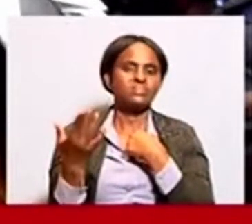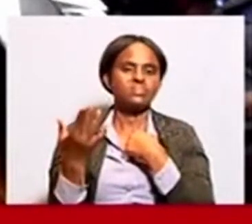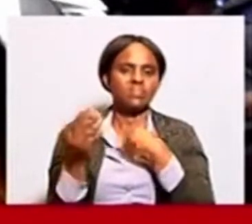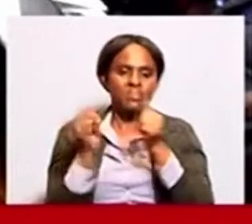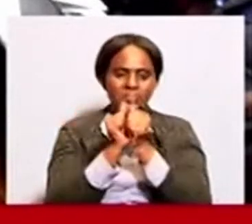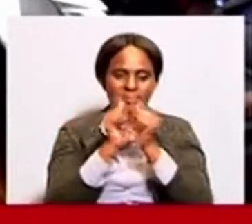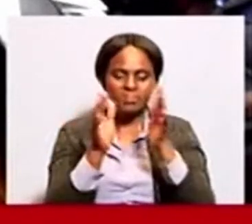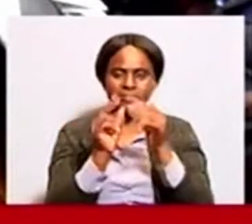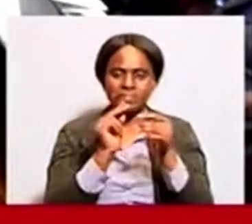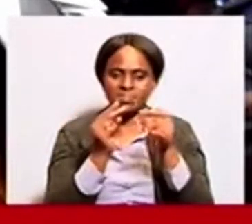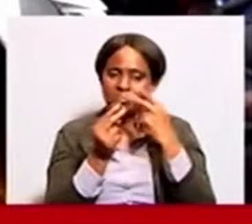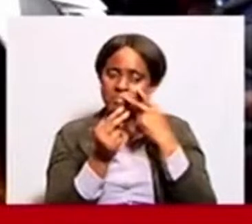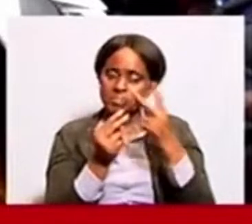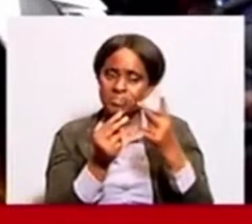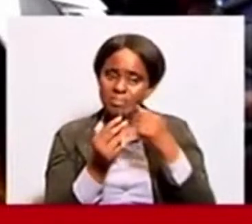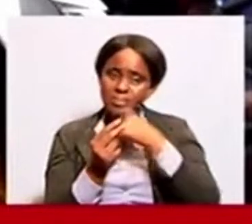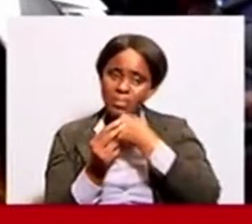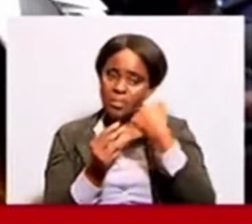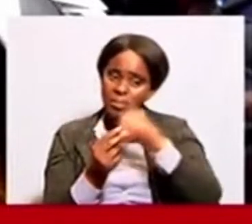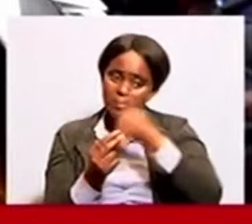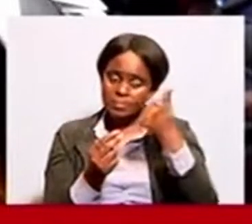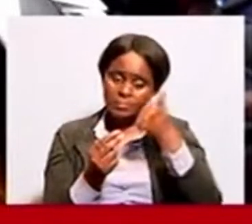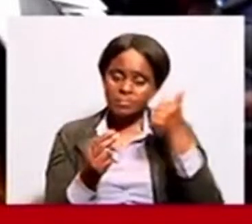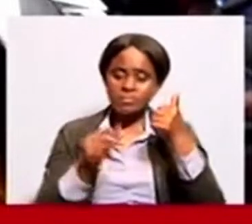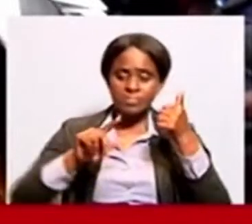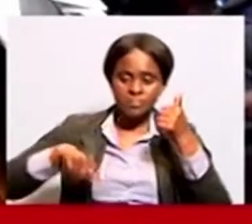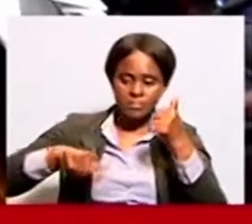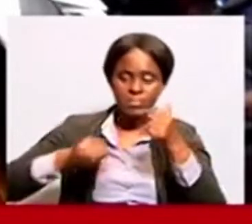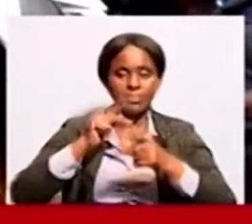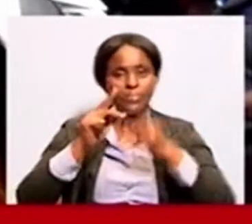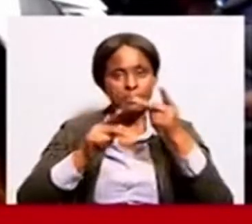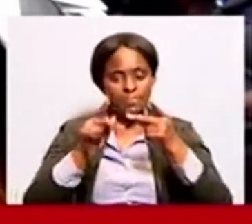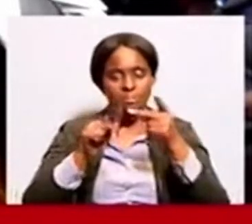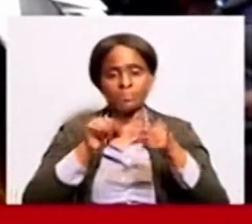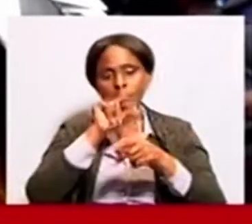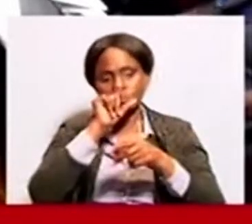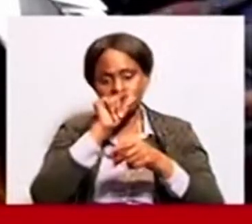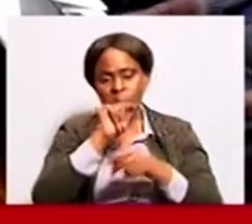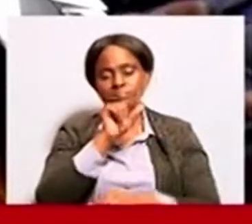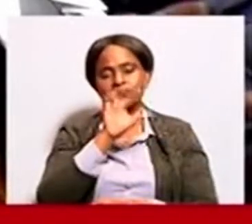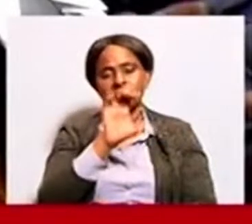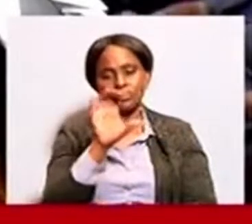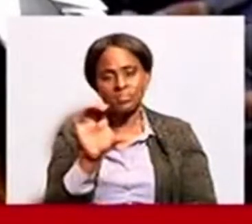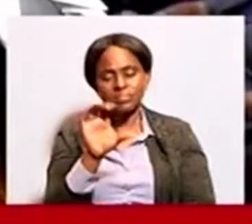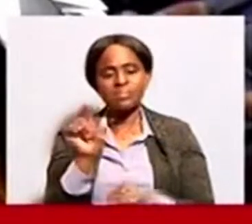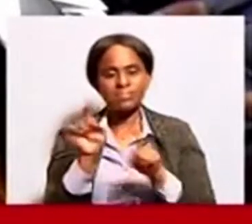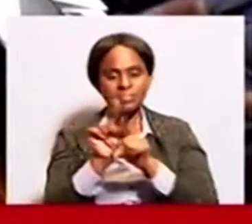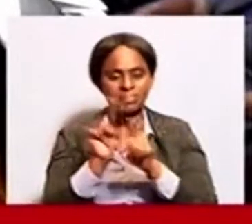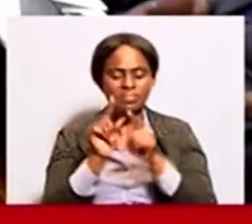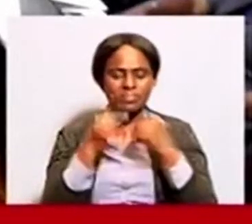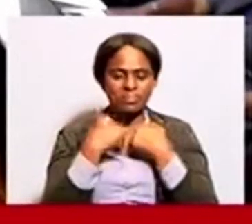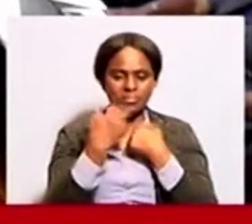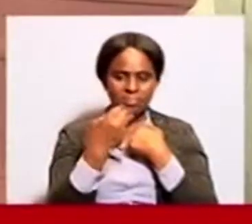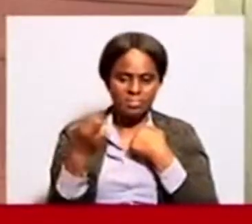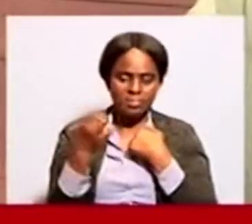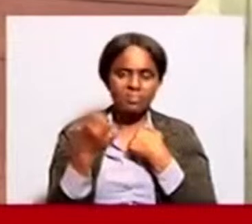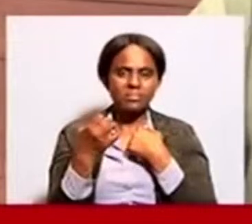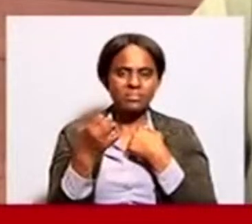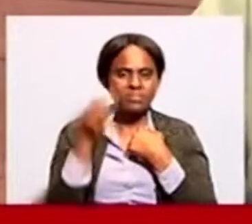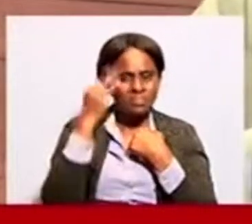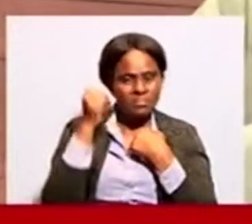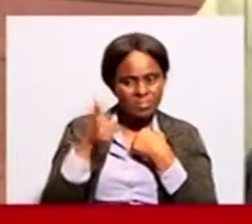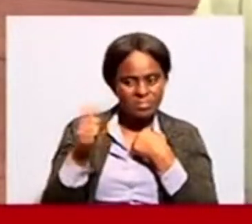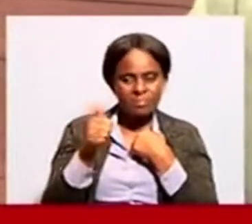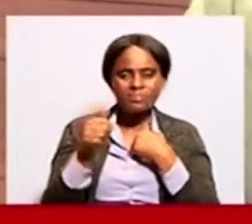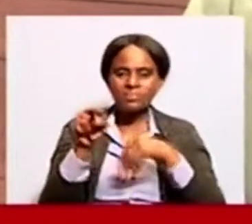Without us looking at who else delays the process, Livingstone City Council has the equipment and the money. Why did